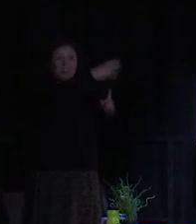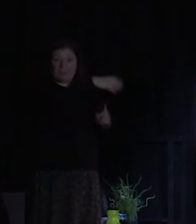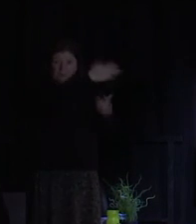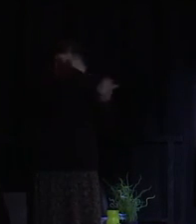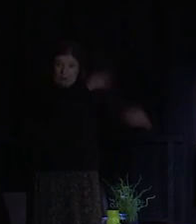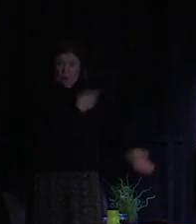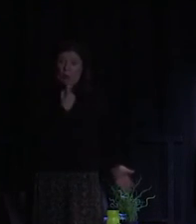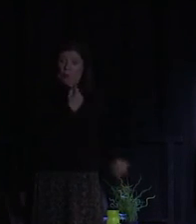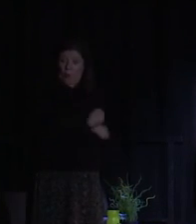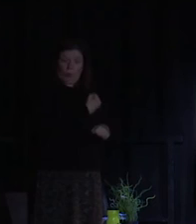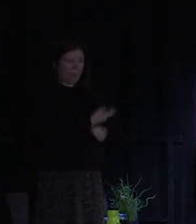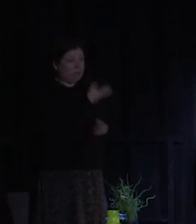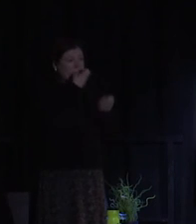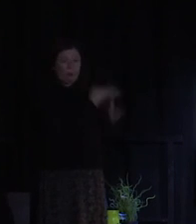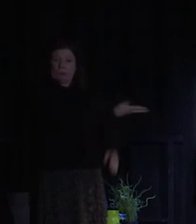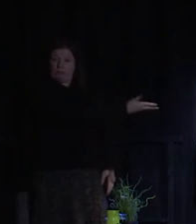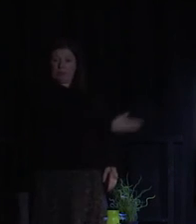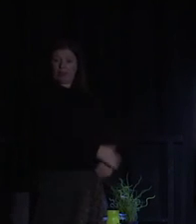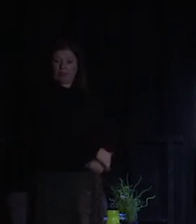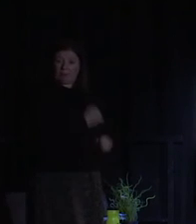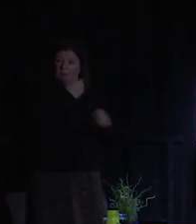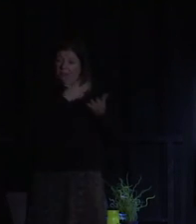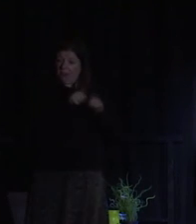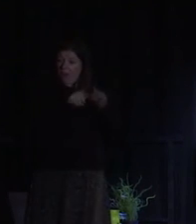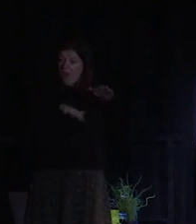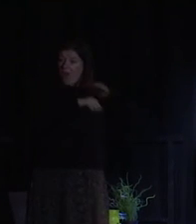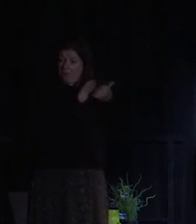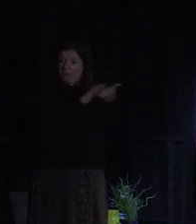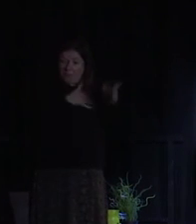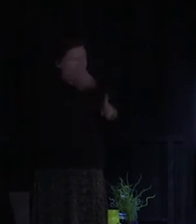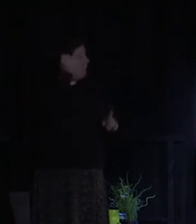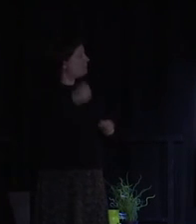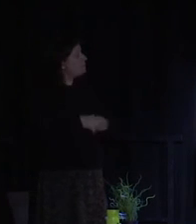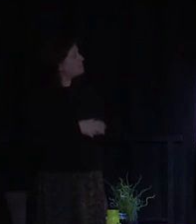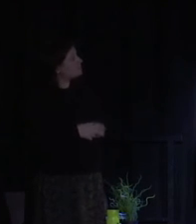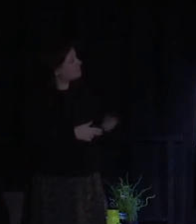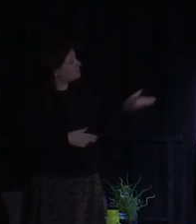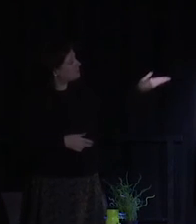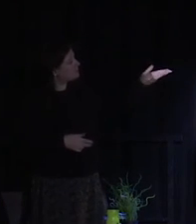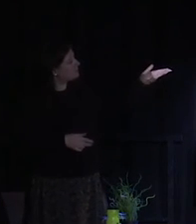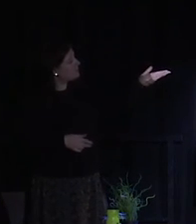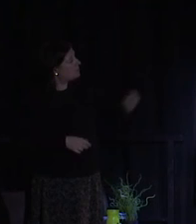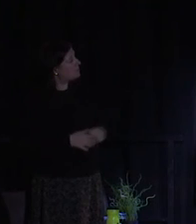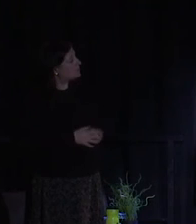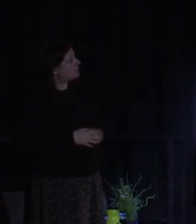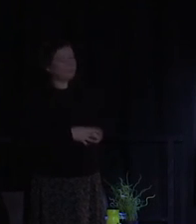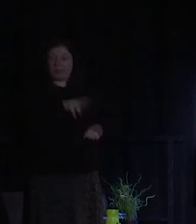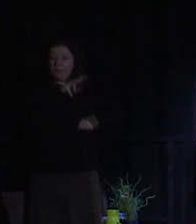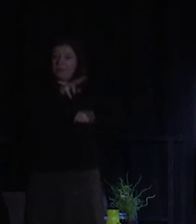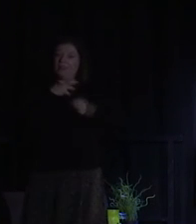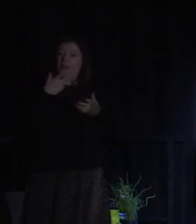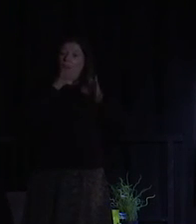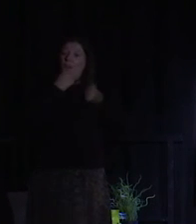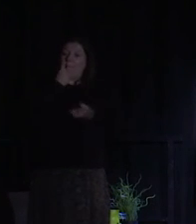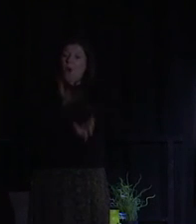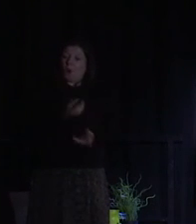just says everything about where we're at. There's Emergency Exit Arts. The police using a peace poem to sit on and have a little